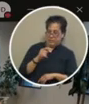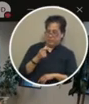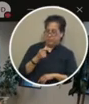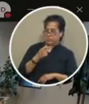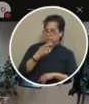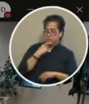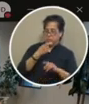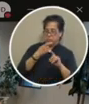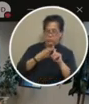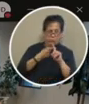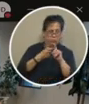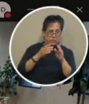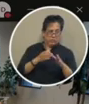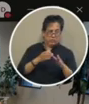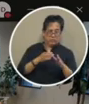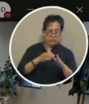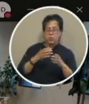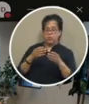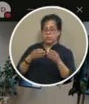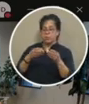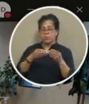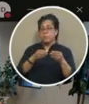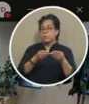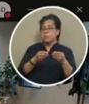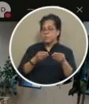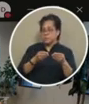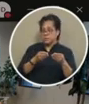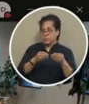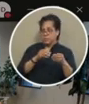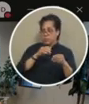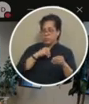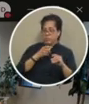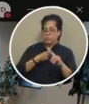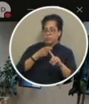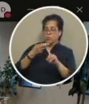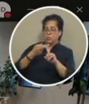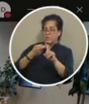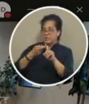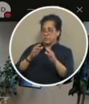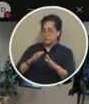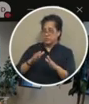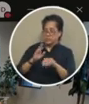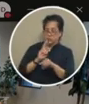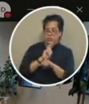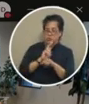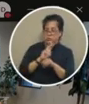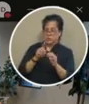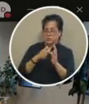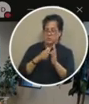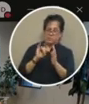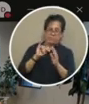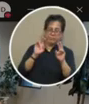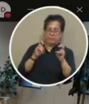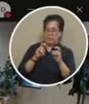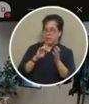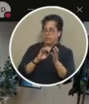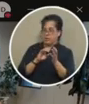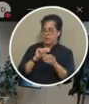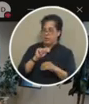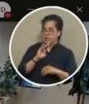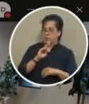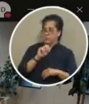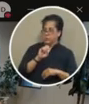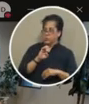From the protect the property owner from the renters who are using this ordinance as a sort of abuse and not